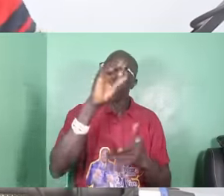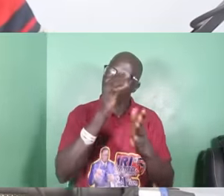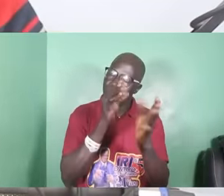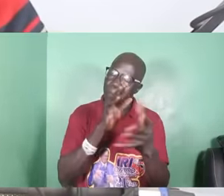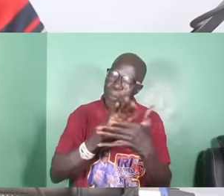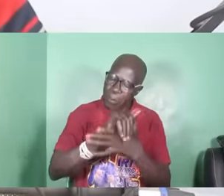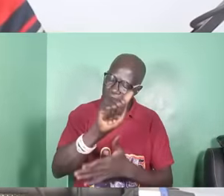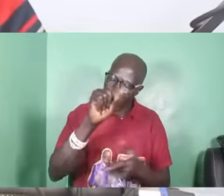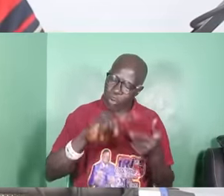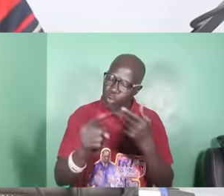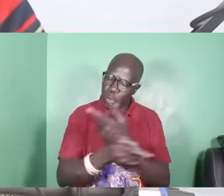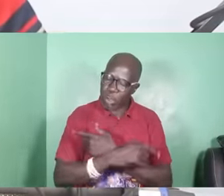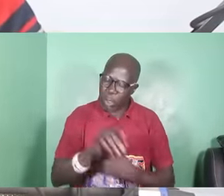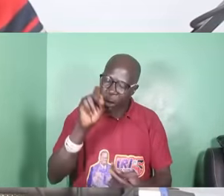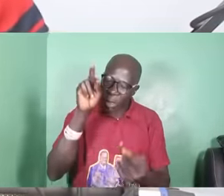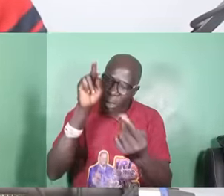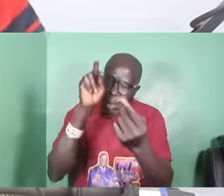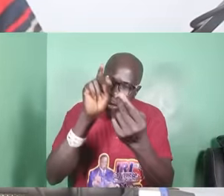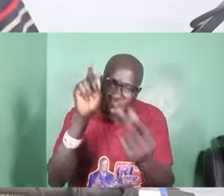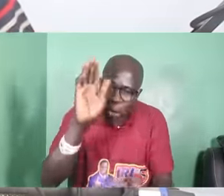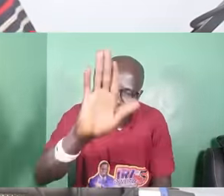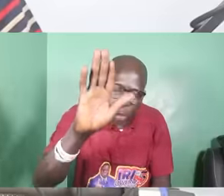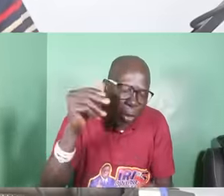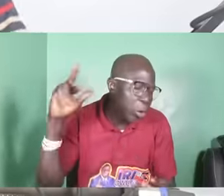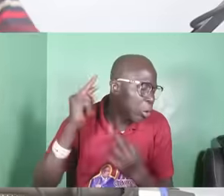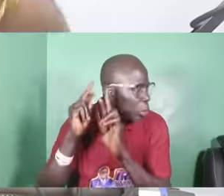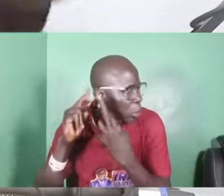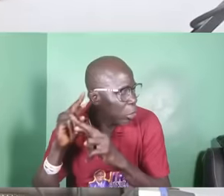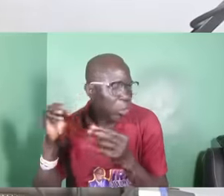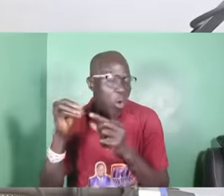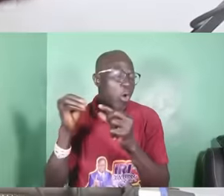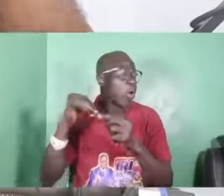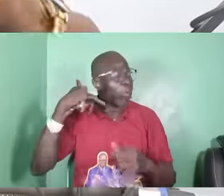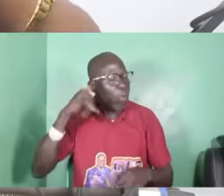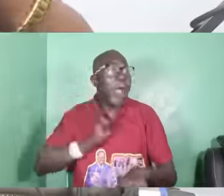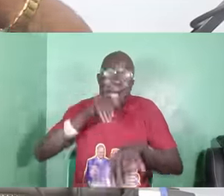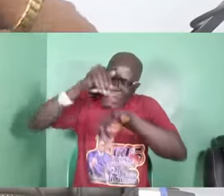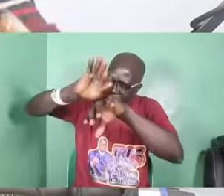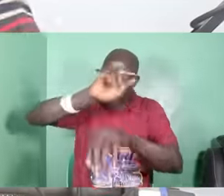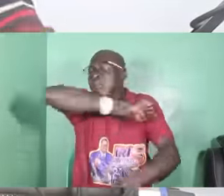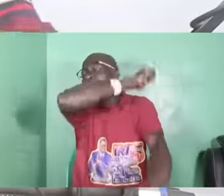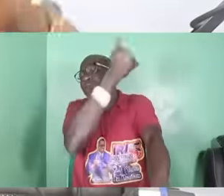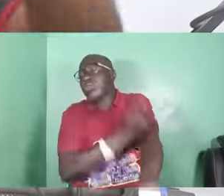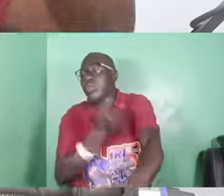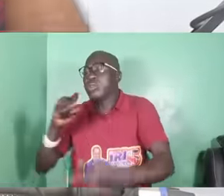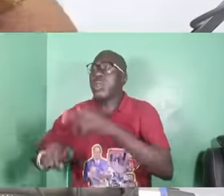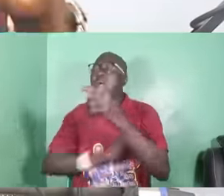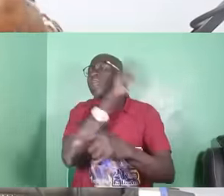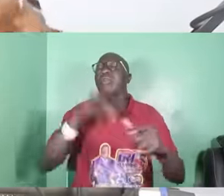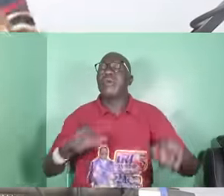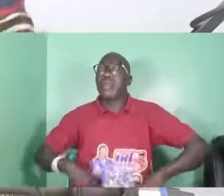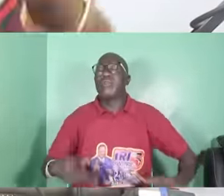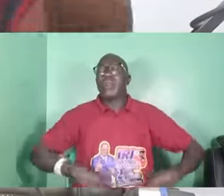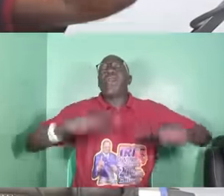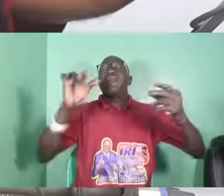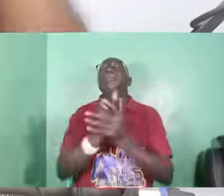If you believe for what can radio and vitamin before touch your radio phone, I said for the toilet. As